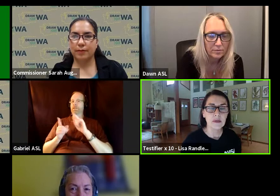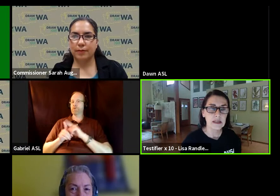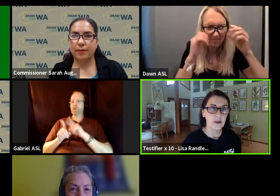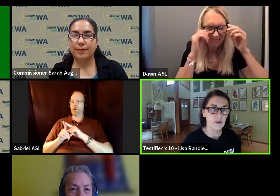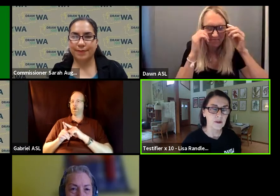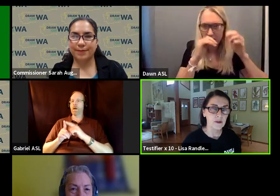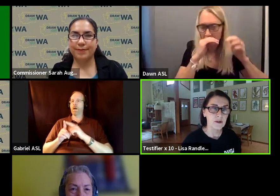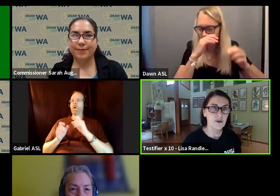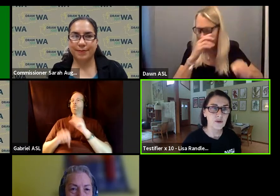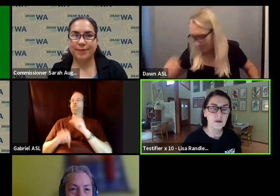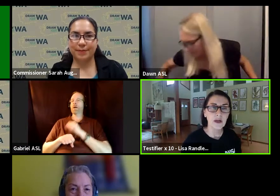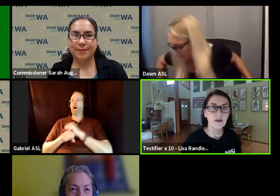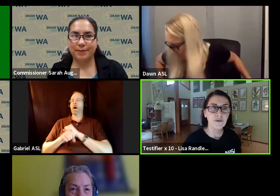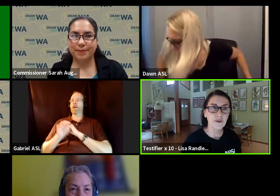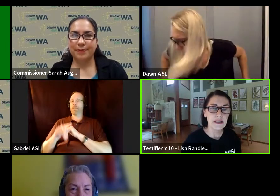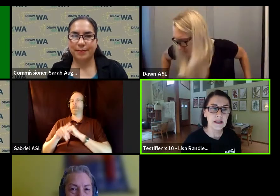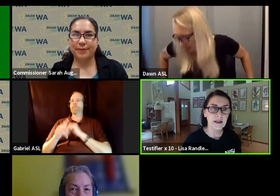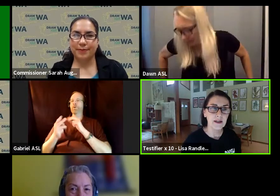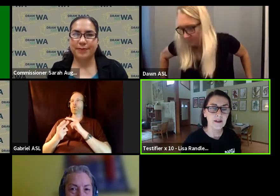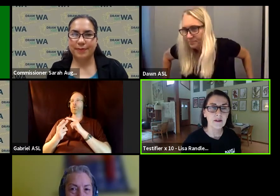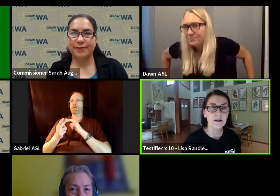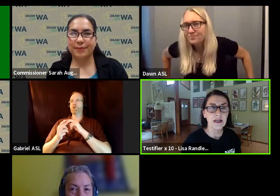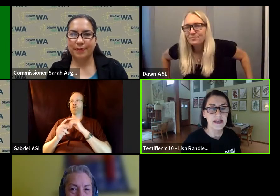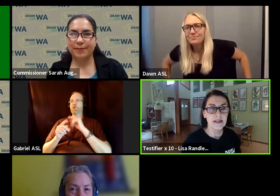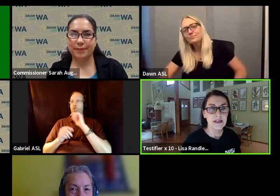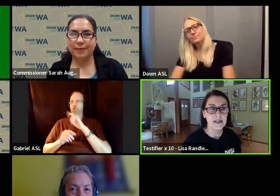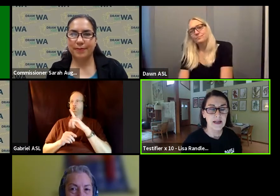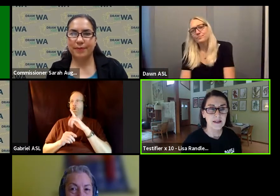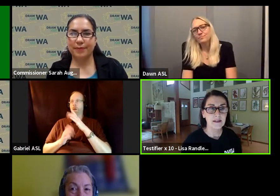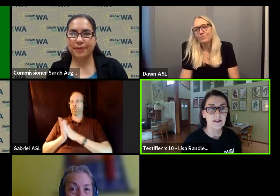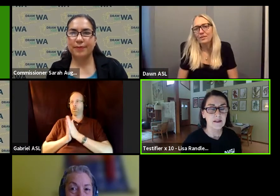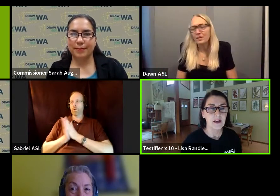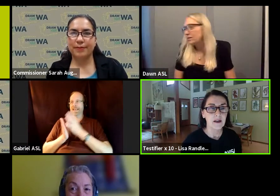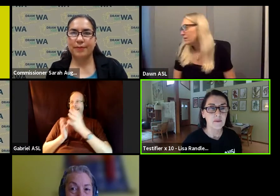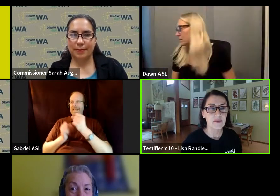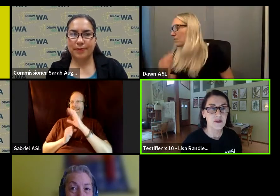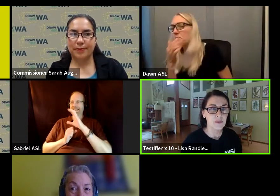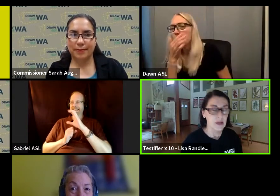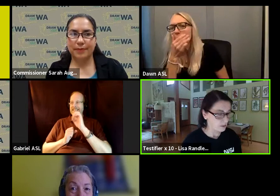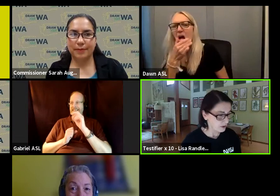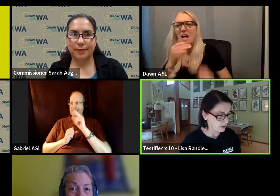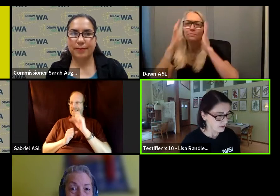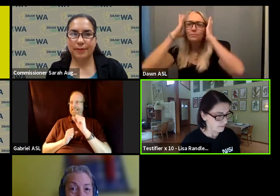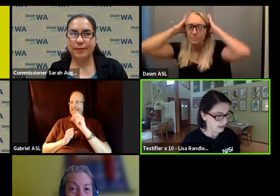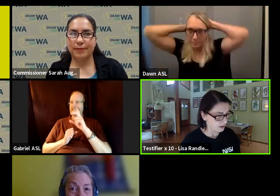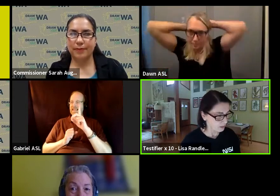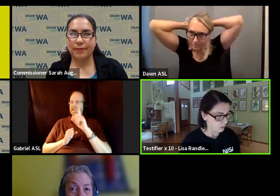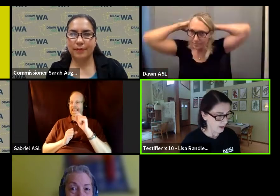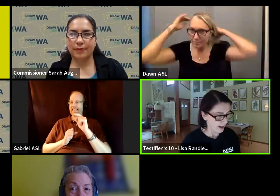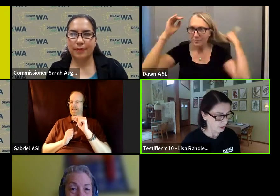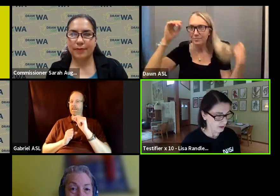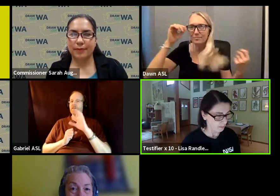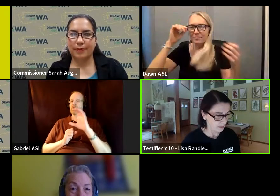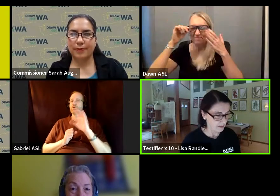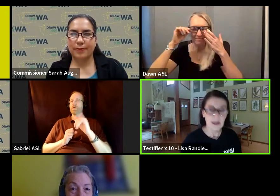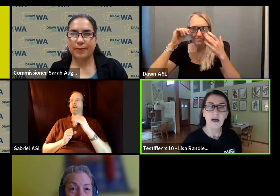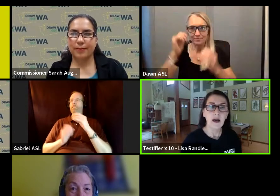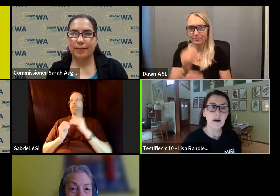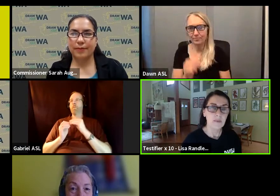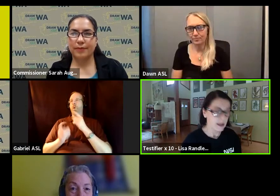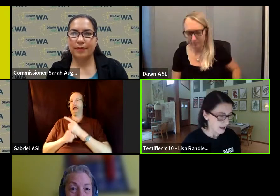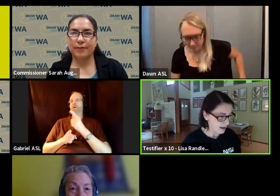map using your tool. I look forward to getting the census data to be able to do something a little bit more accurate.